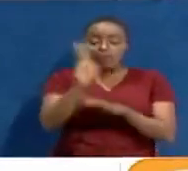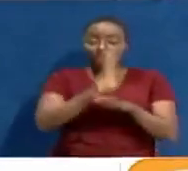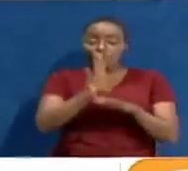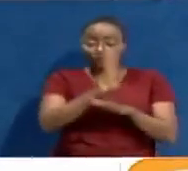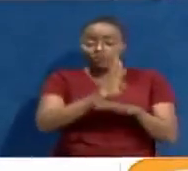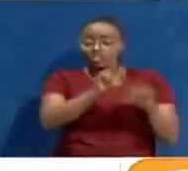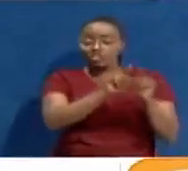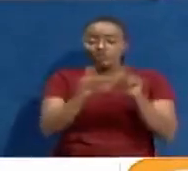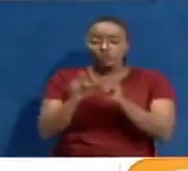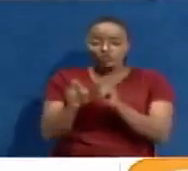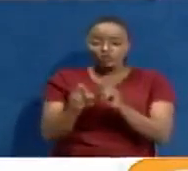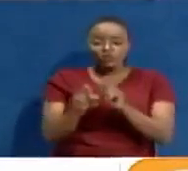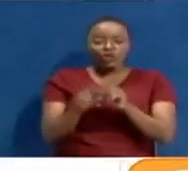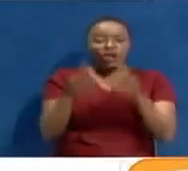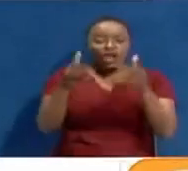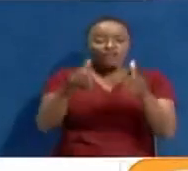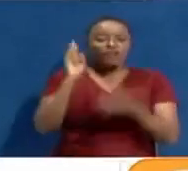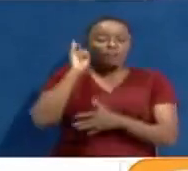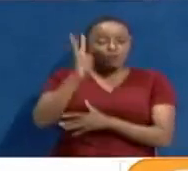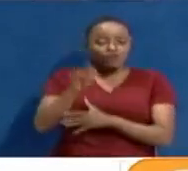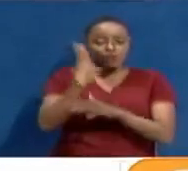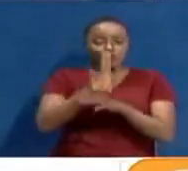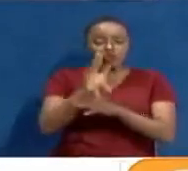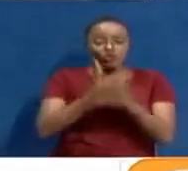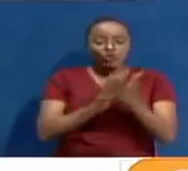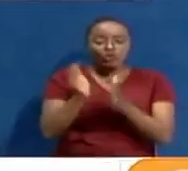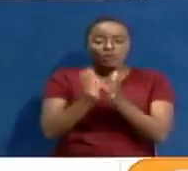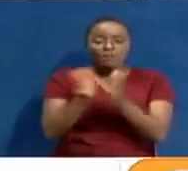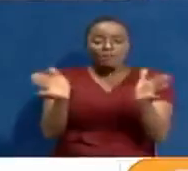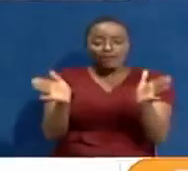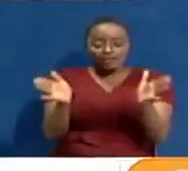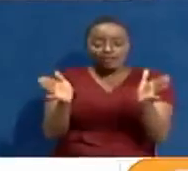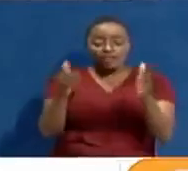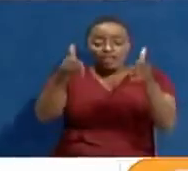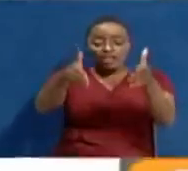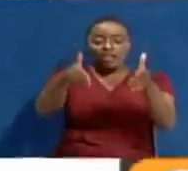use and it would be available for use by the public here in Kiambu.